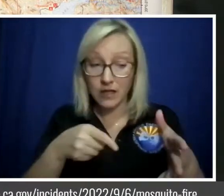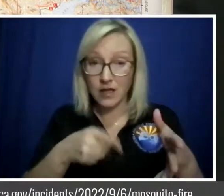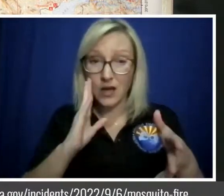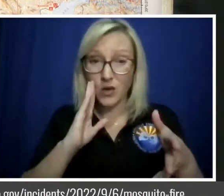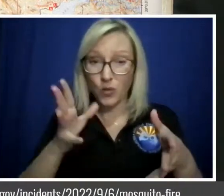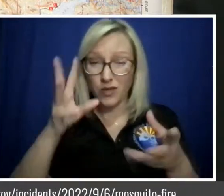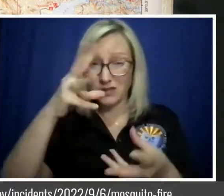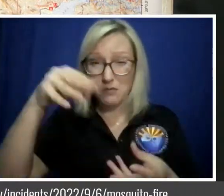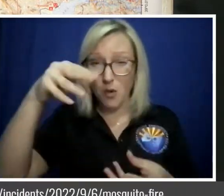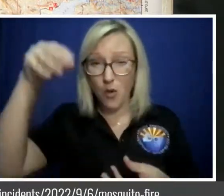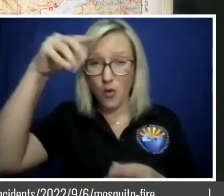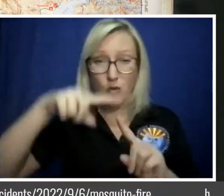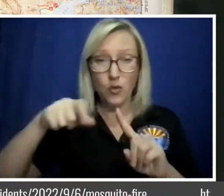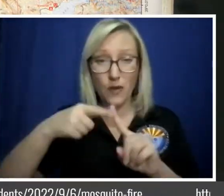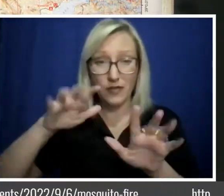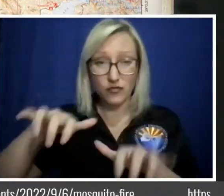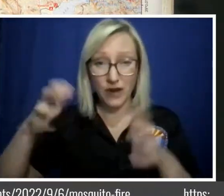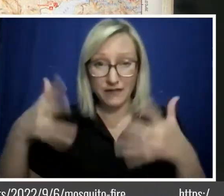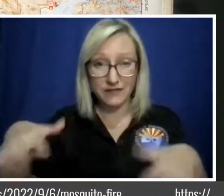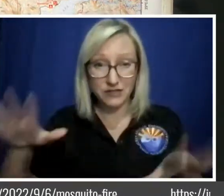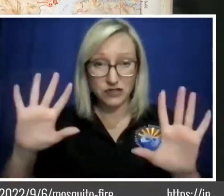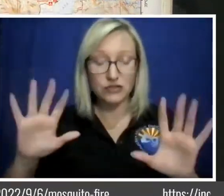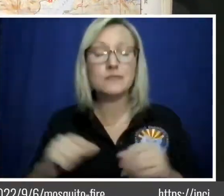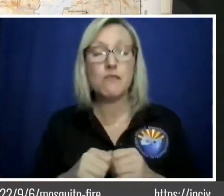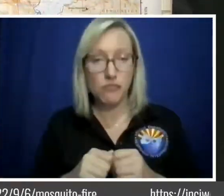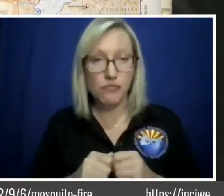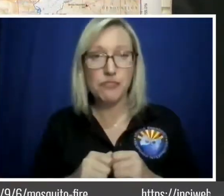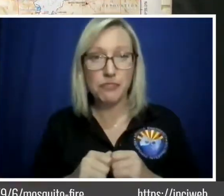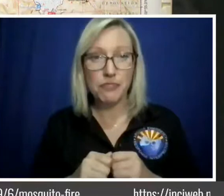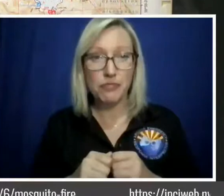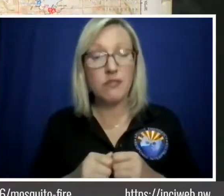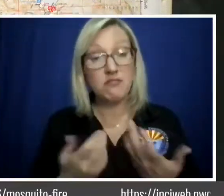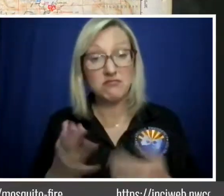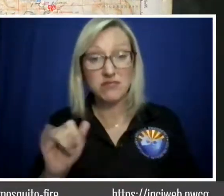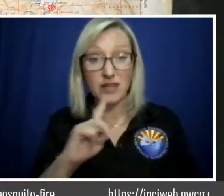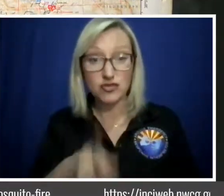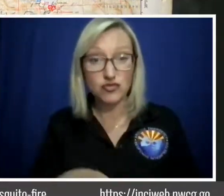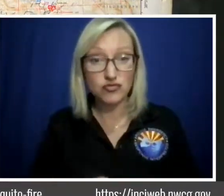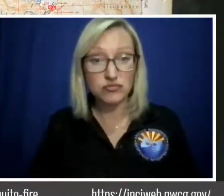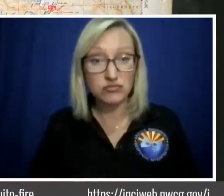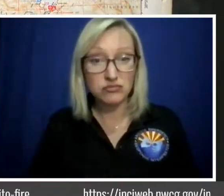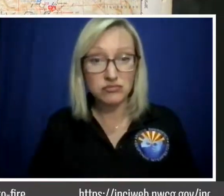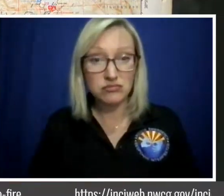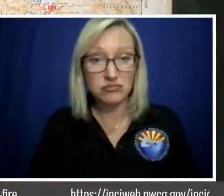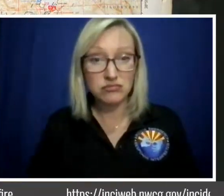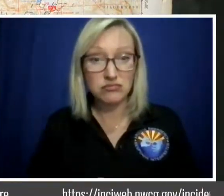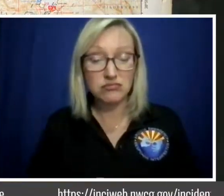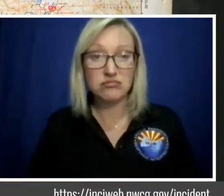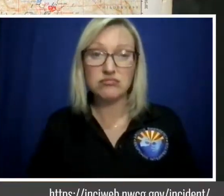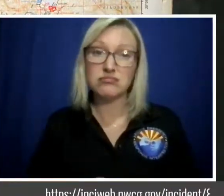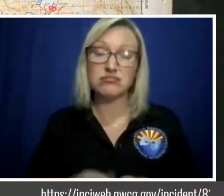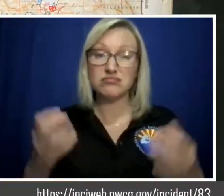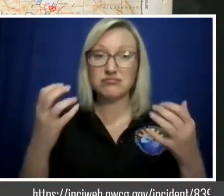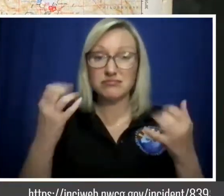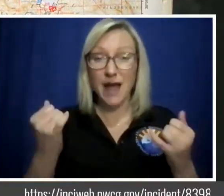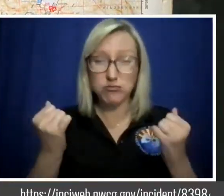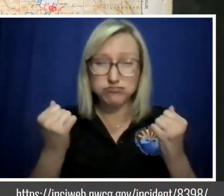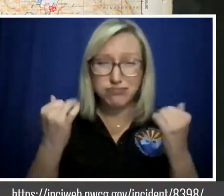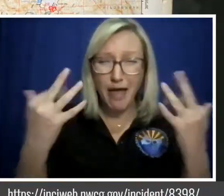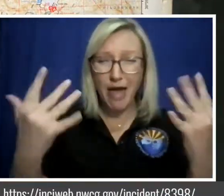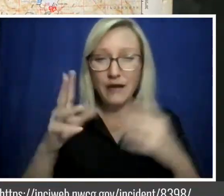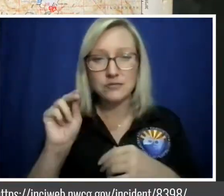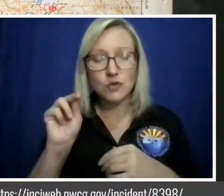once this weather system is moved on? I would say that's true. We're probably looking at just hot spots. How big those spots